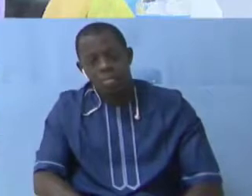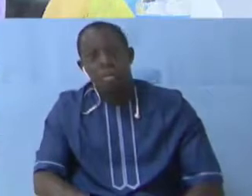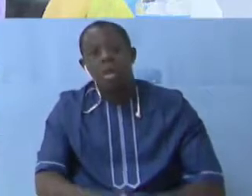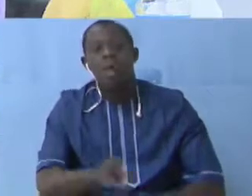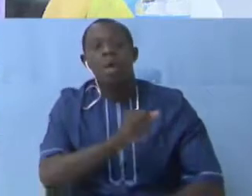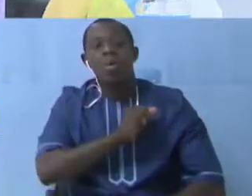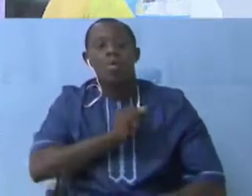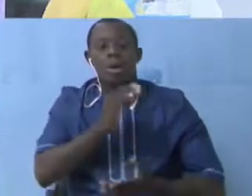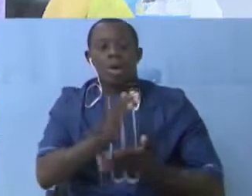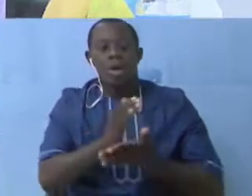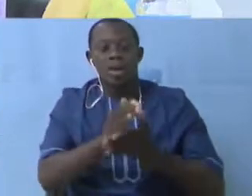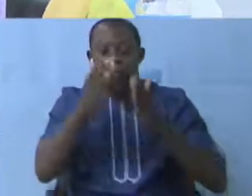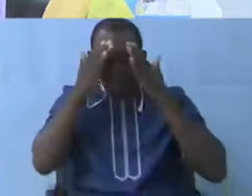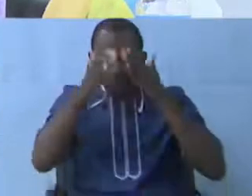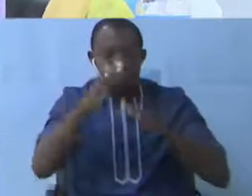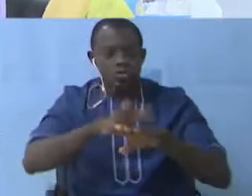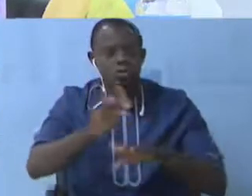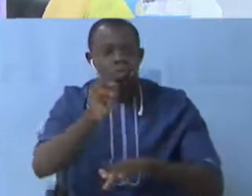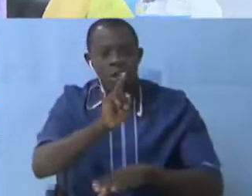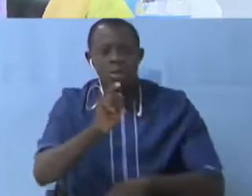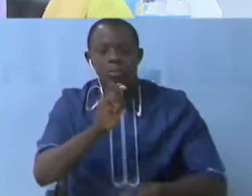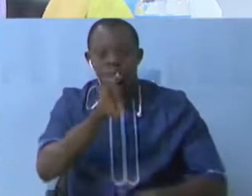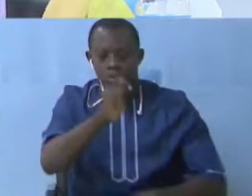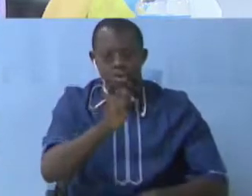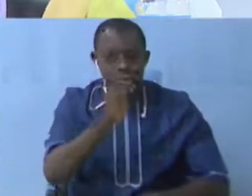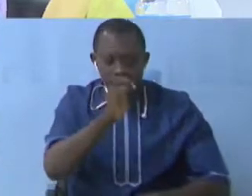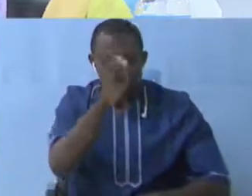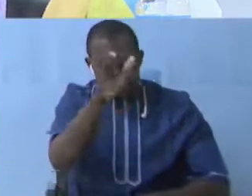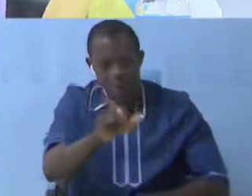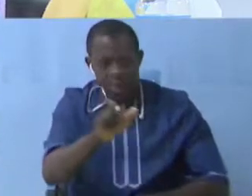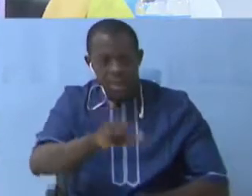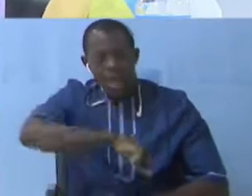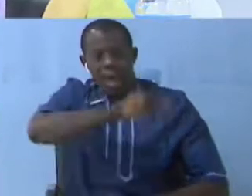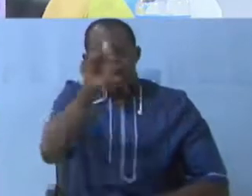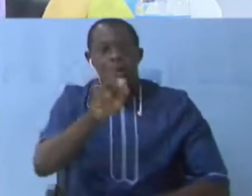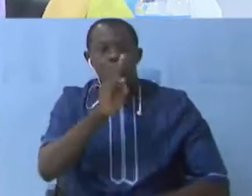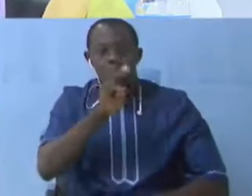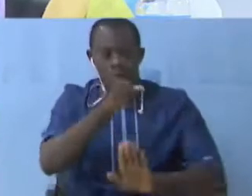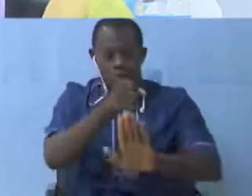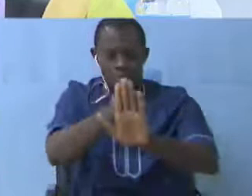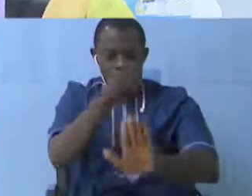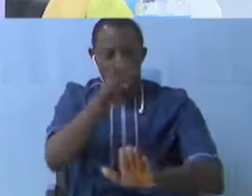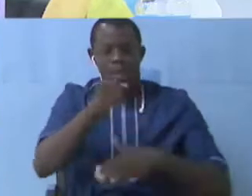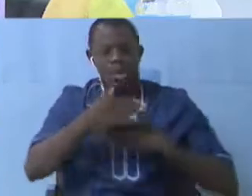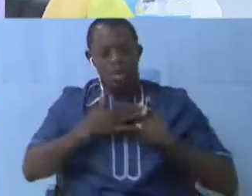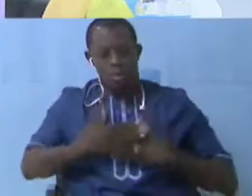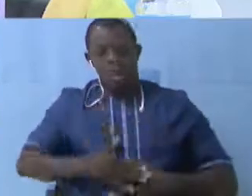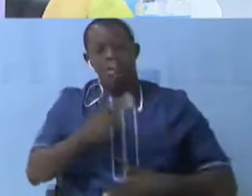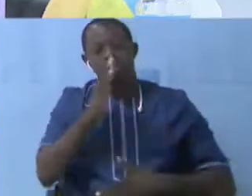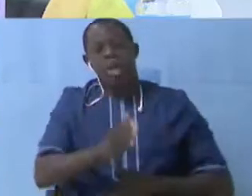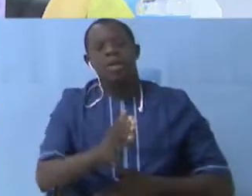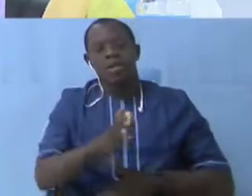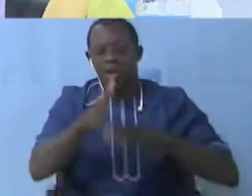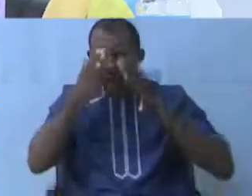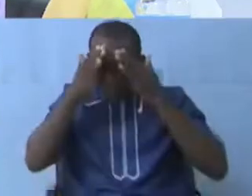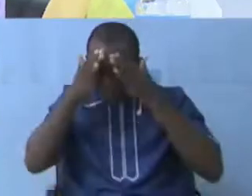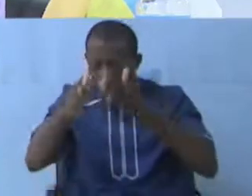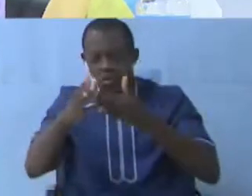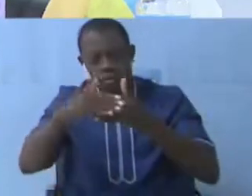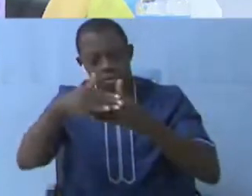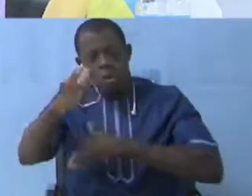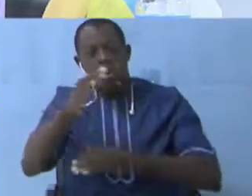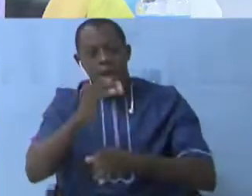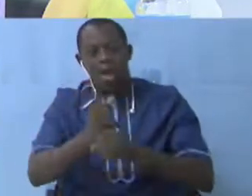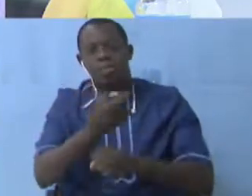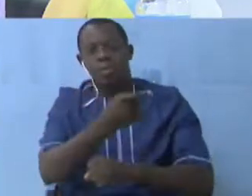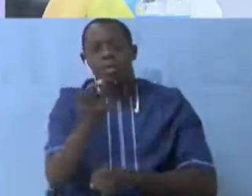focus was on journalists and human rights defenders. suñ ñu jubaloon bopp mooy nekk way taskati xibaar yi ak ñeneen